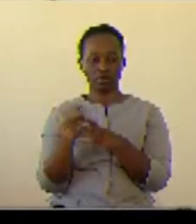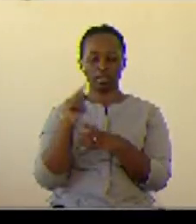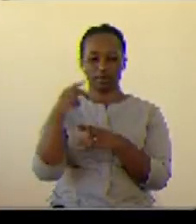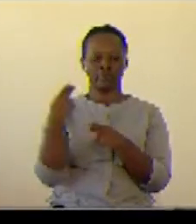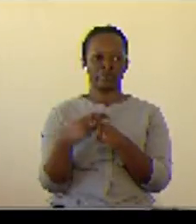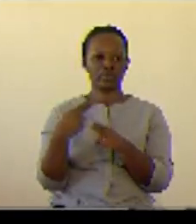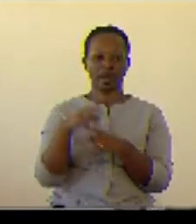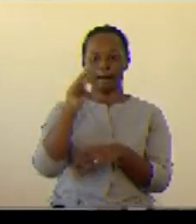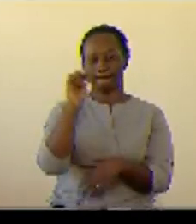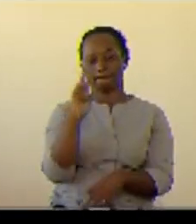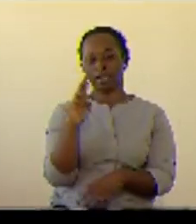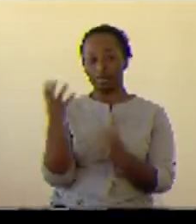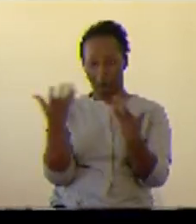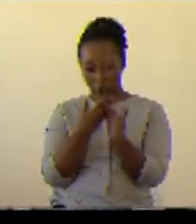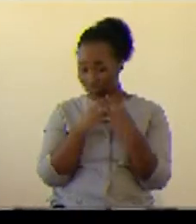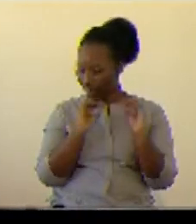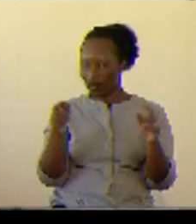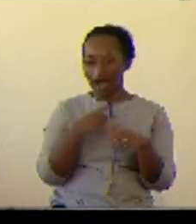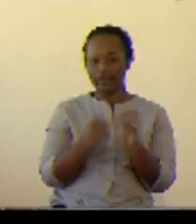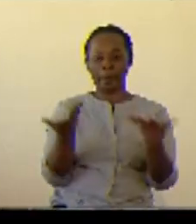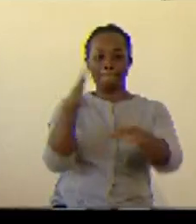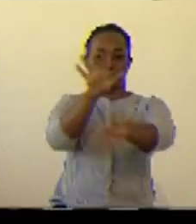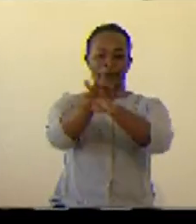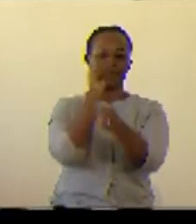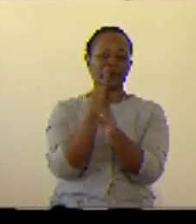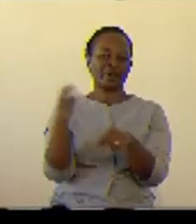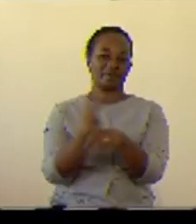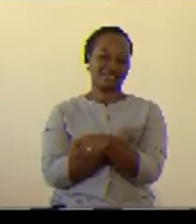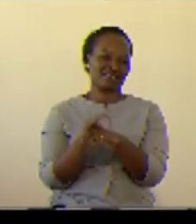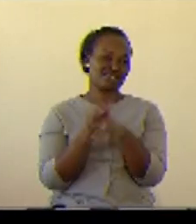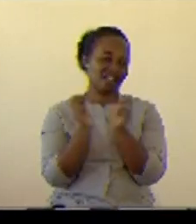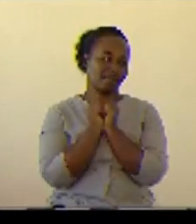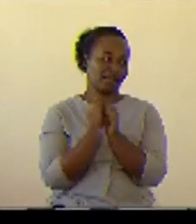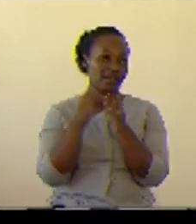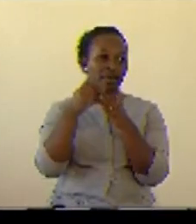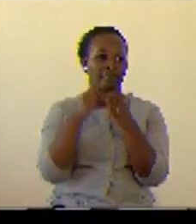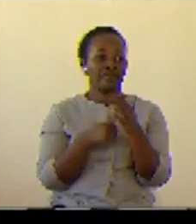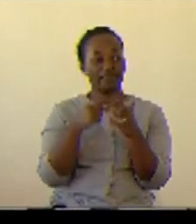conglomerate merging. They are not related and they don't compete at all. So before